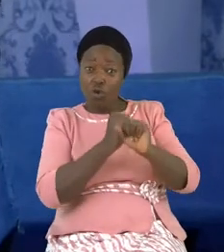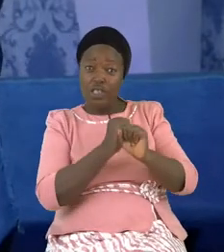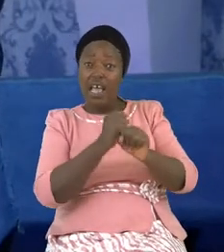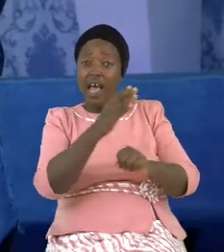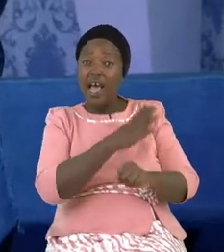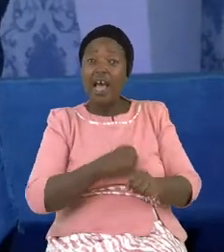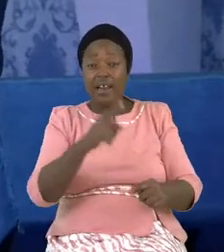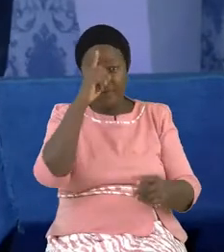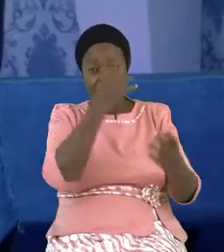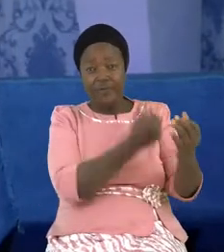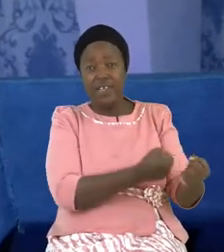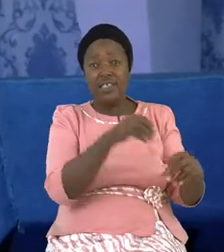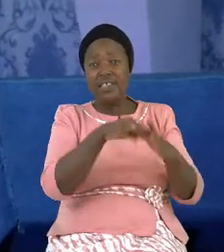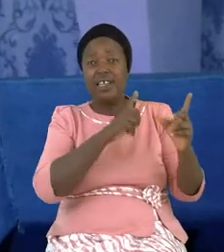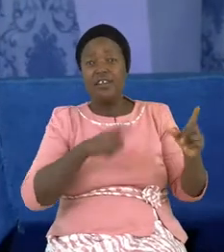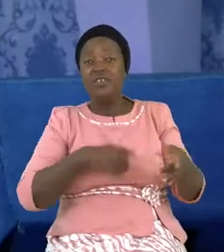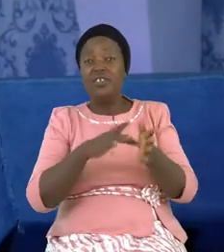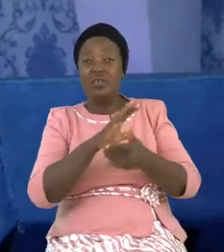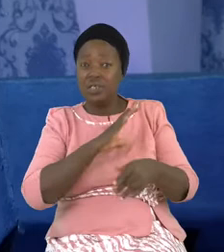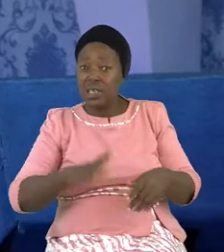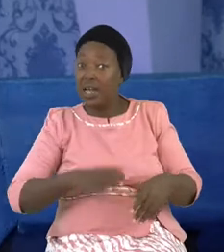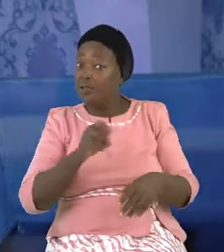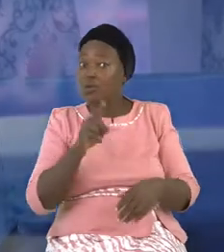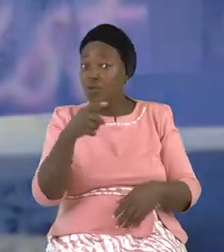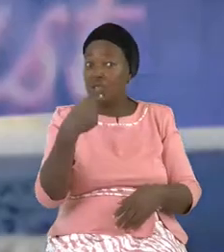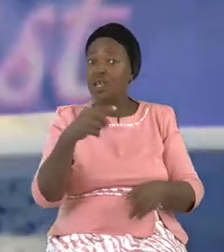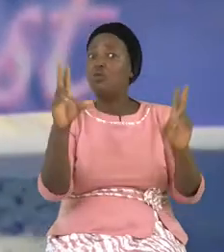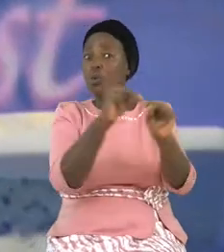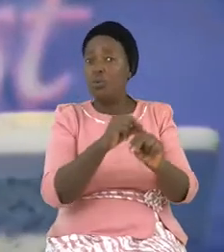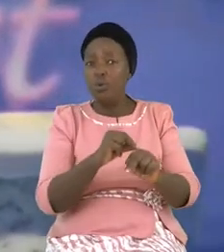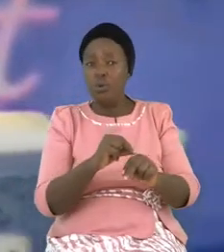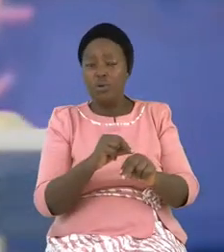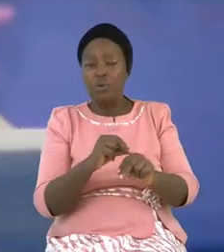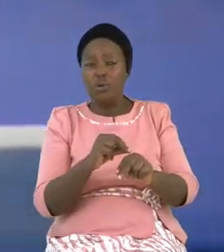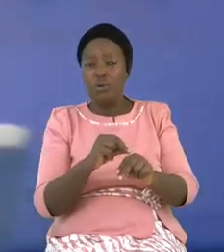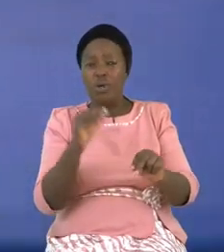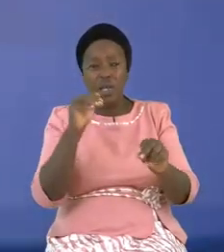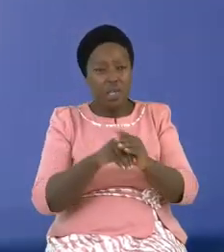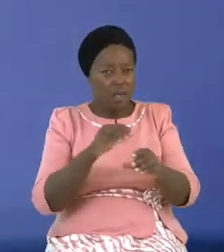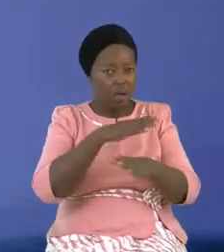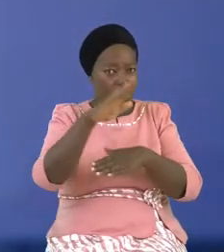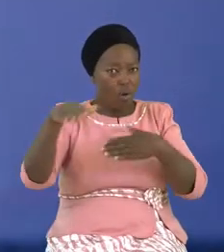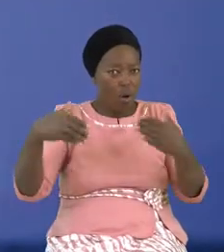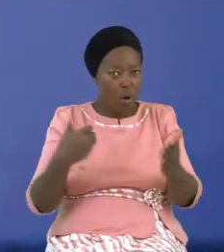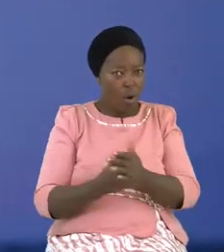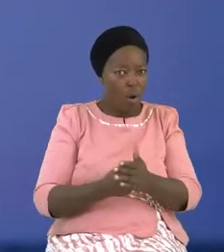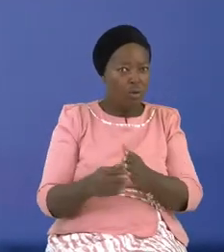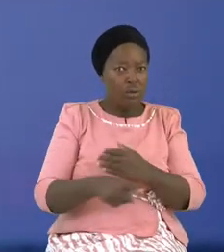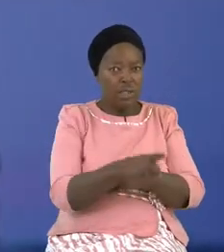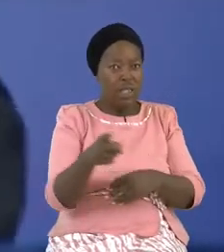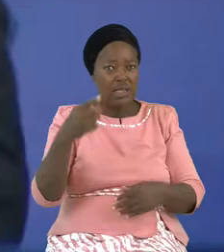Lord Jesus Christ. And so you say no in all these